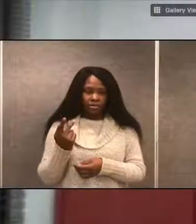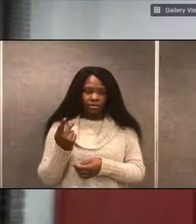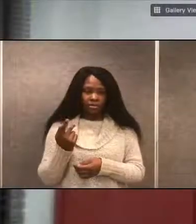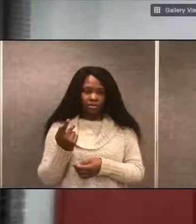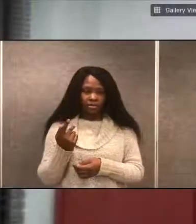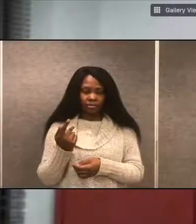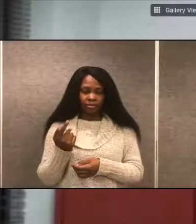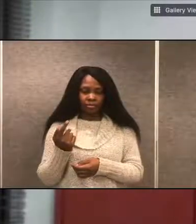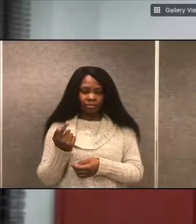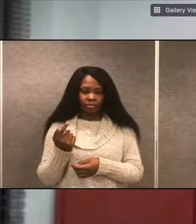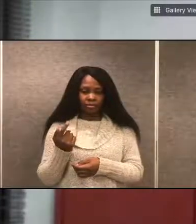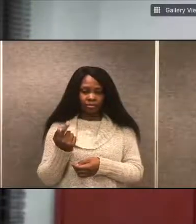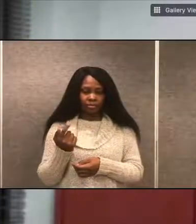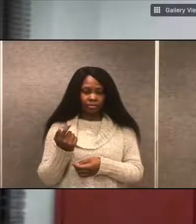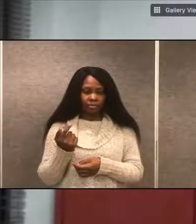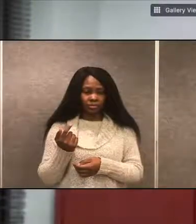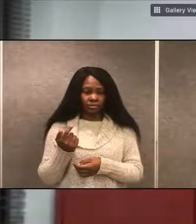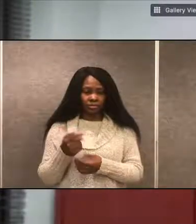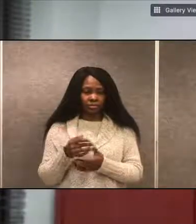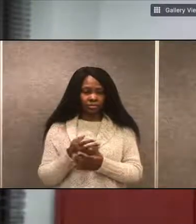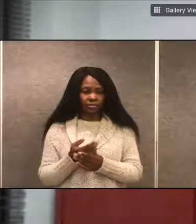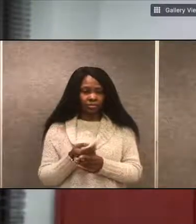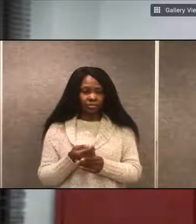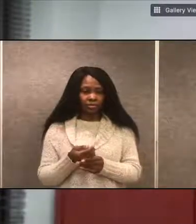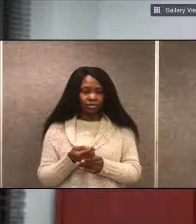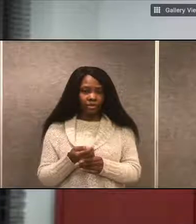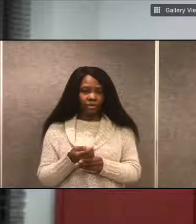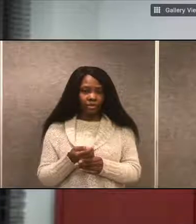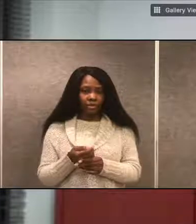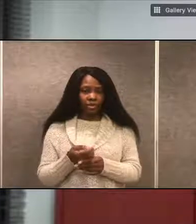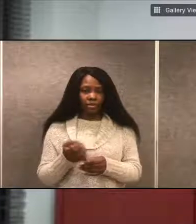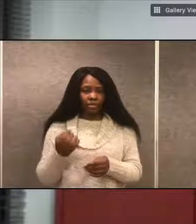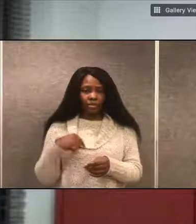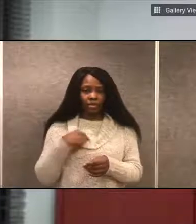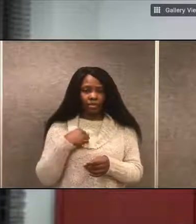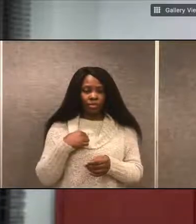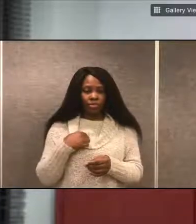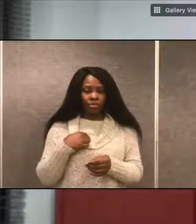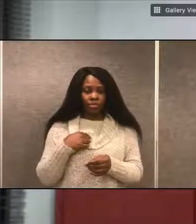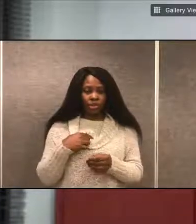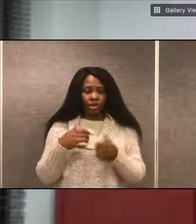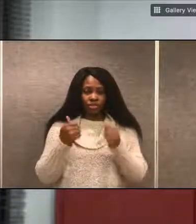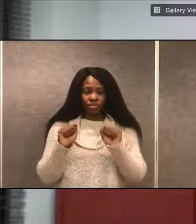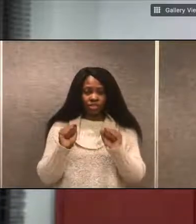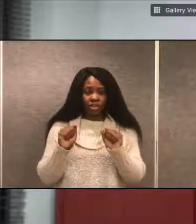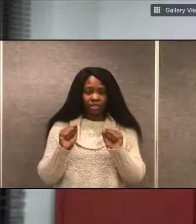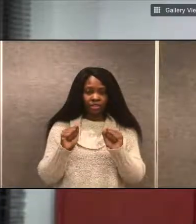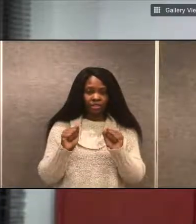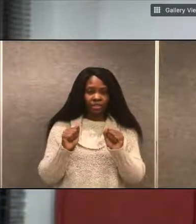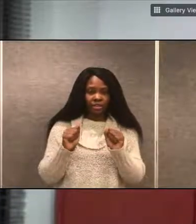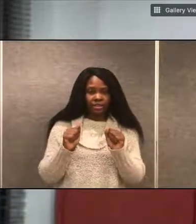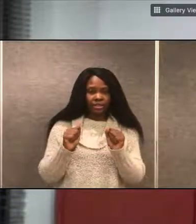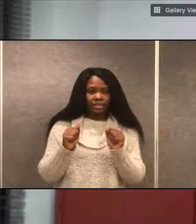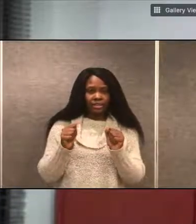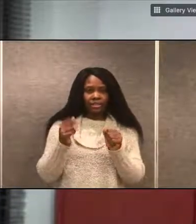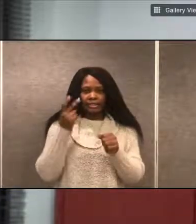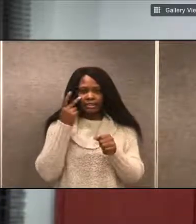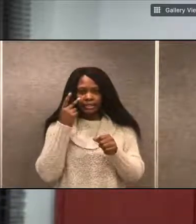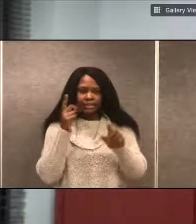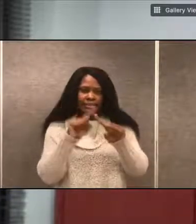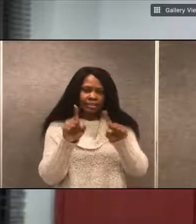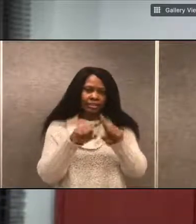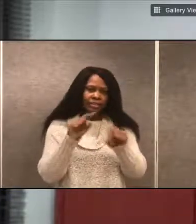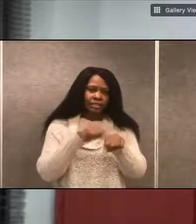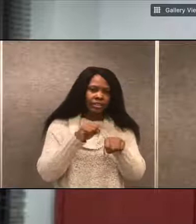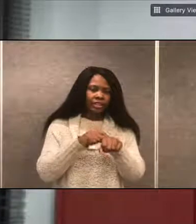in a news feed here, then even indicating some times that are better for parent workshops, I would love to see that so that we can